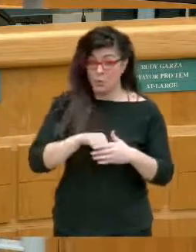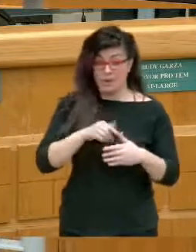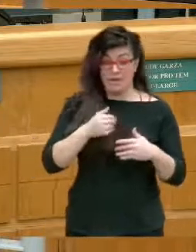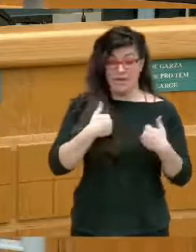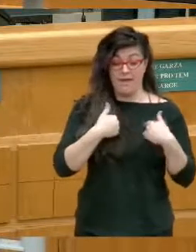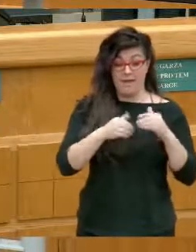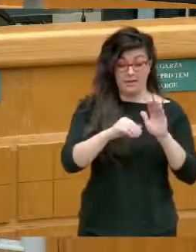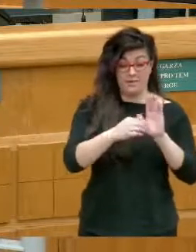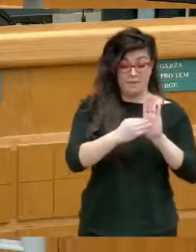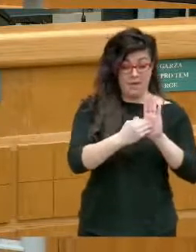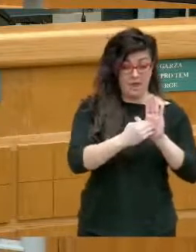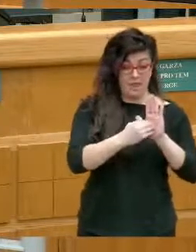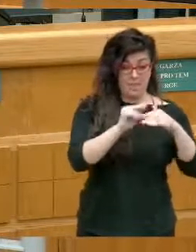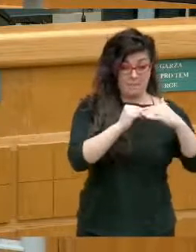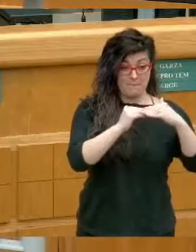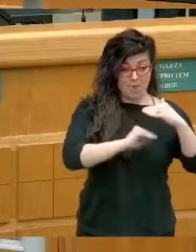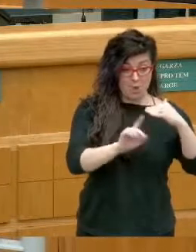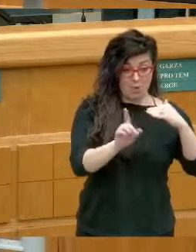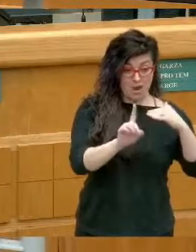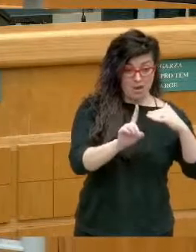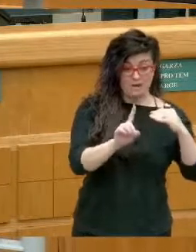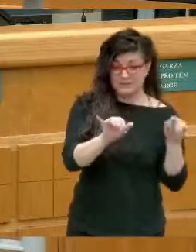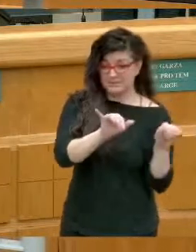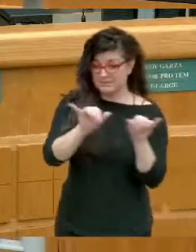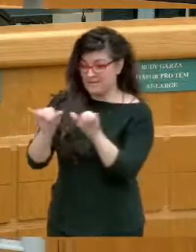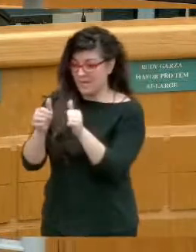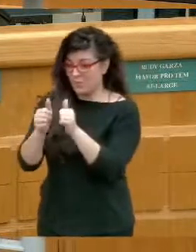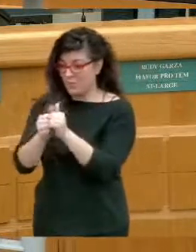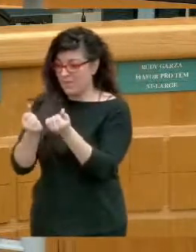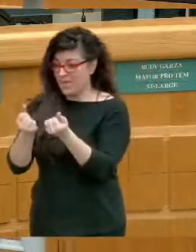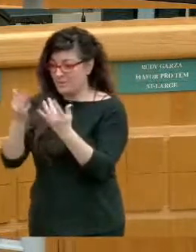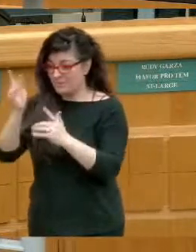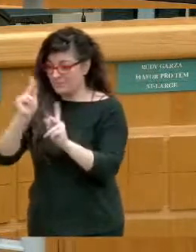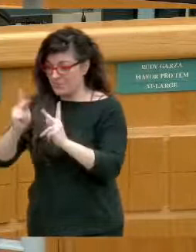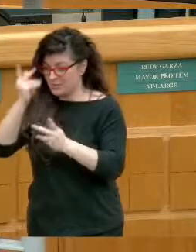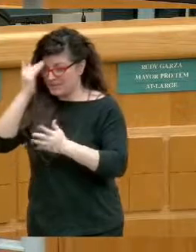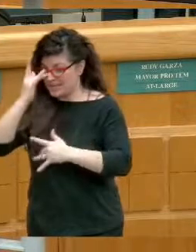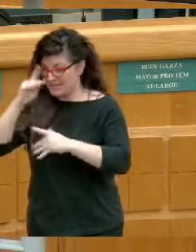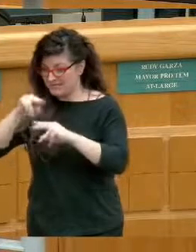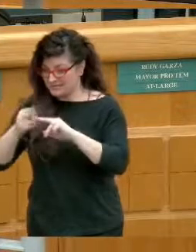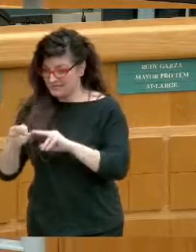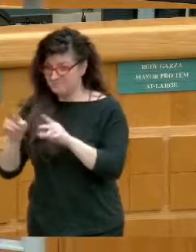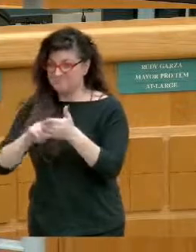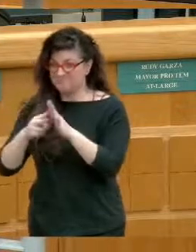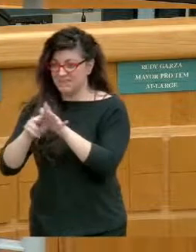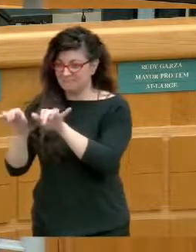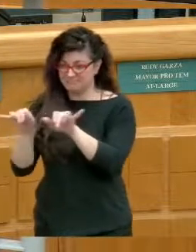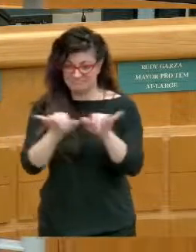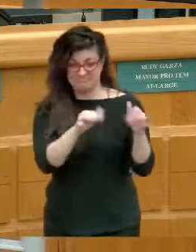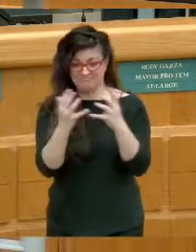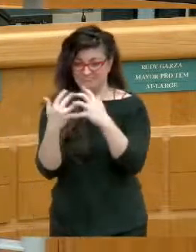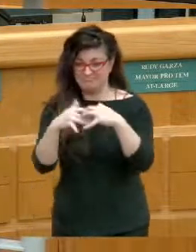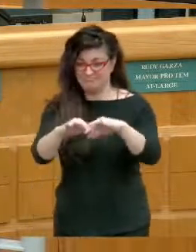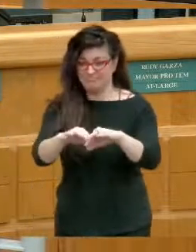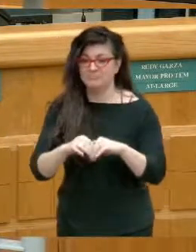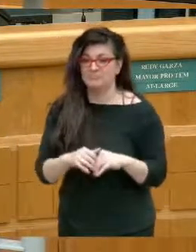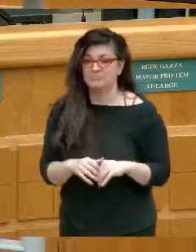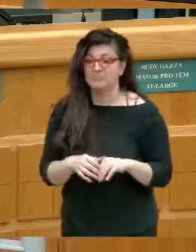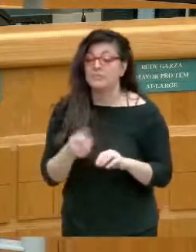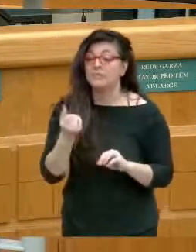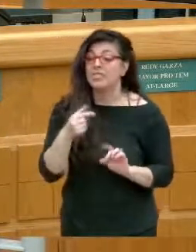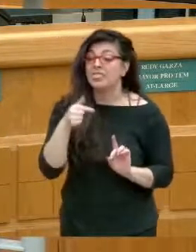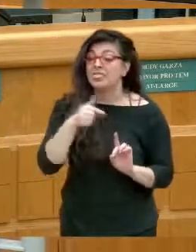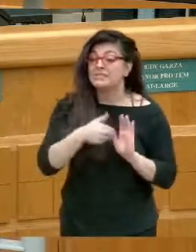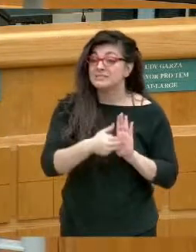went down at the same time. So there's congruence there. Now what the model predicts, and this model is blind to the cell phone data